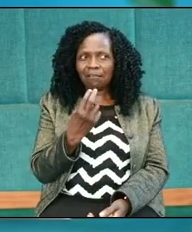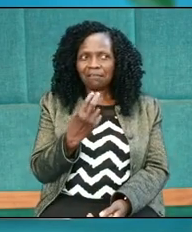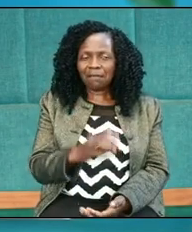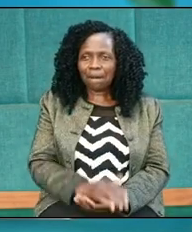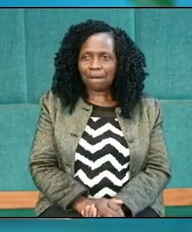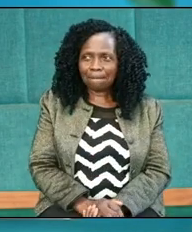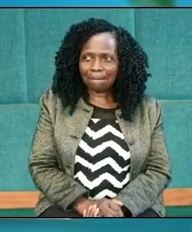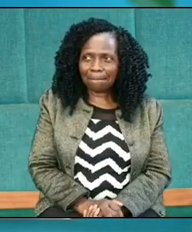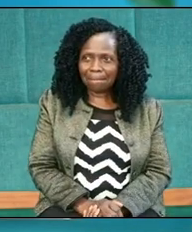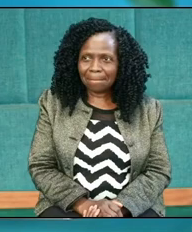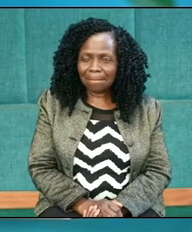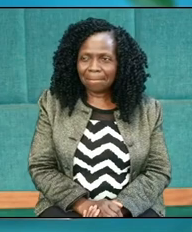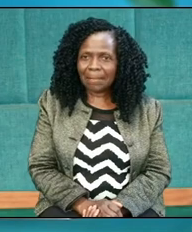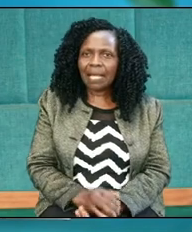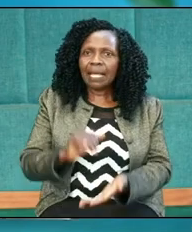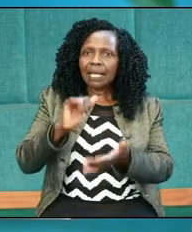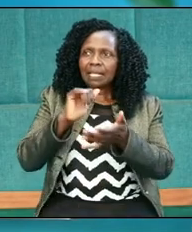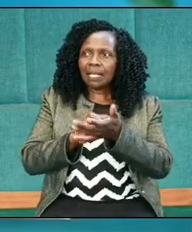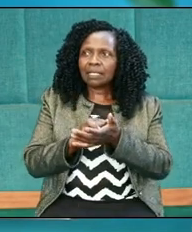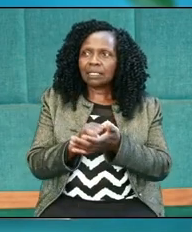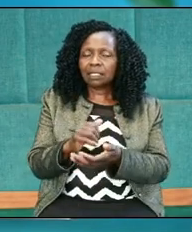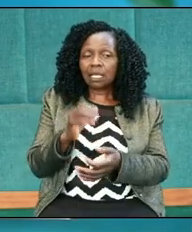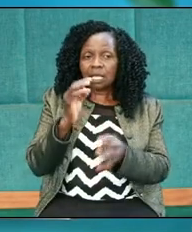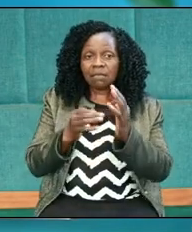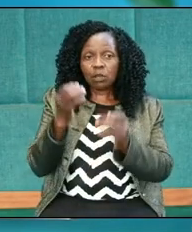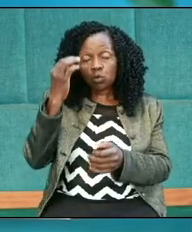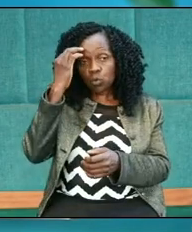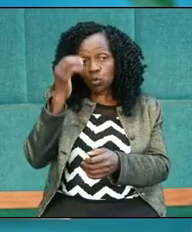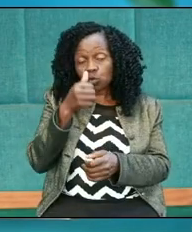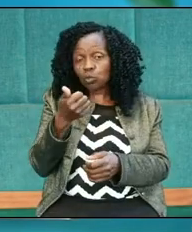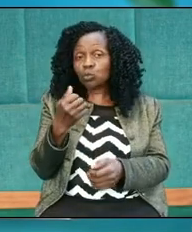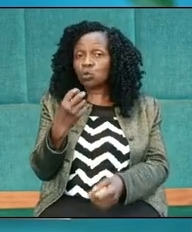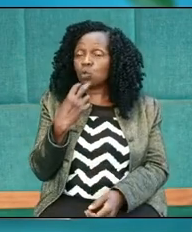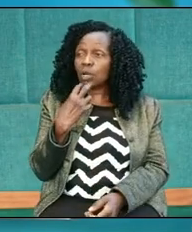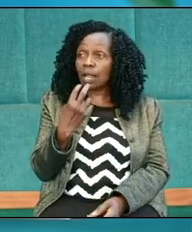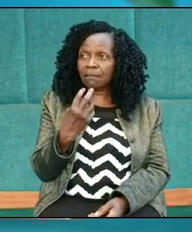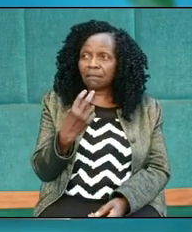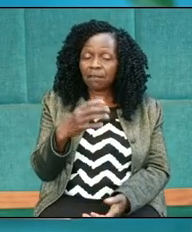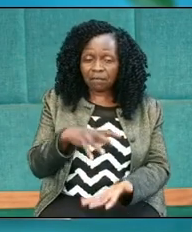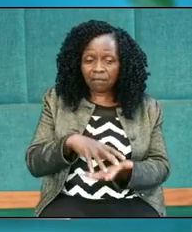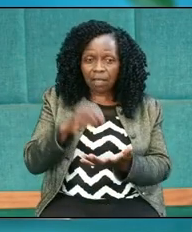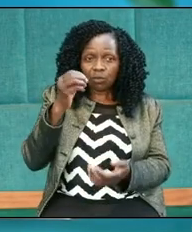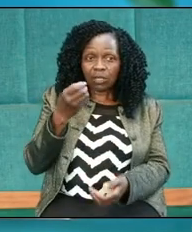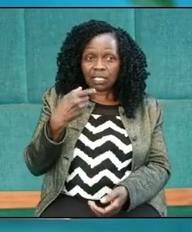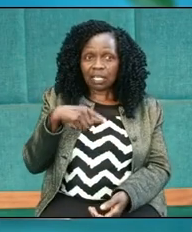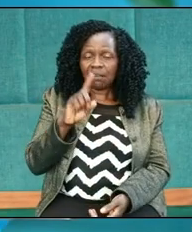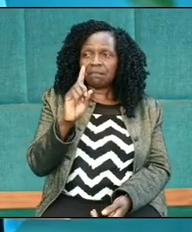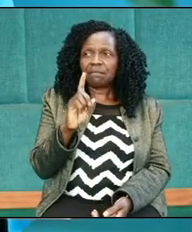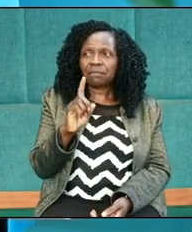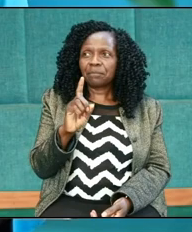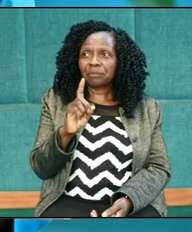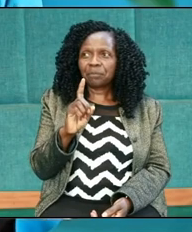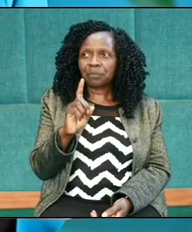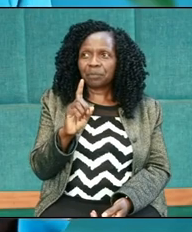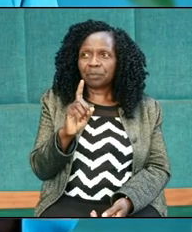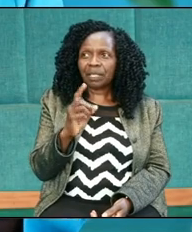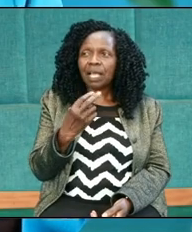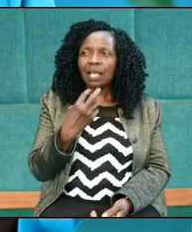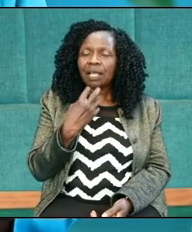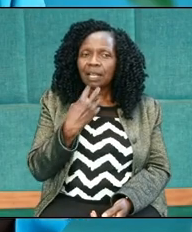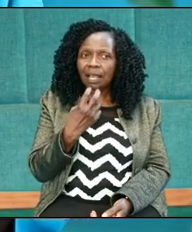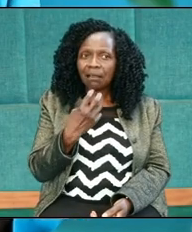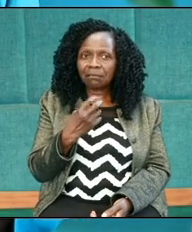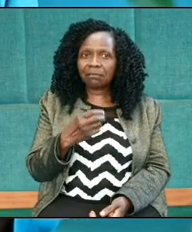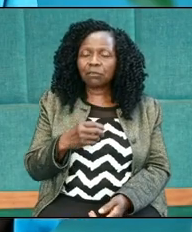it very difficult to laugh. And that I would even know, those who can laugh. When you find yourself laughing spontaneously, I know the state